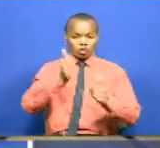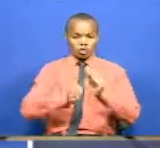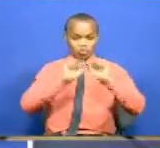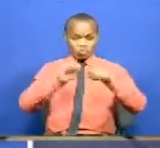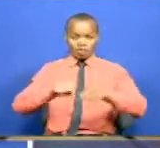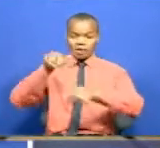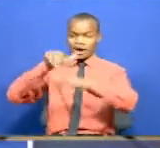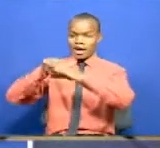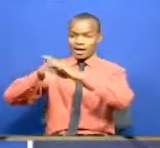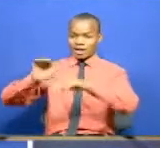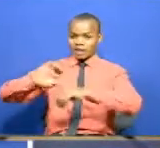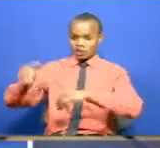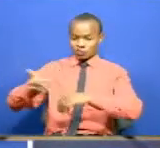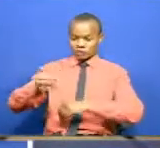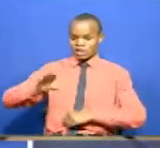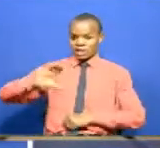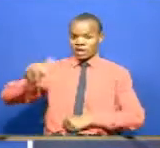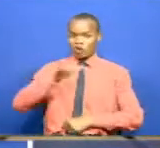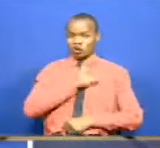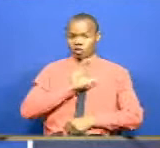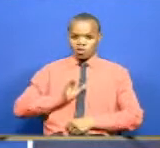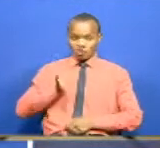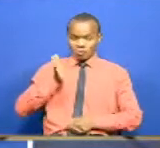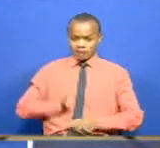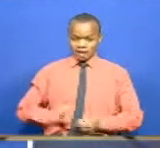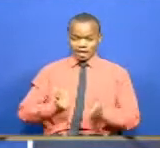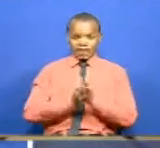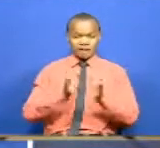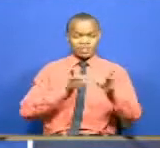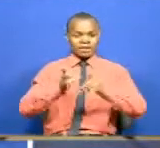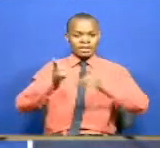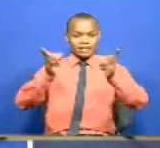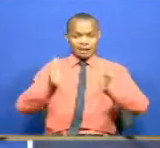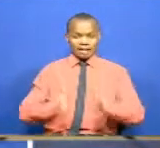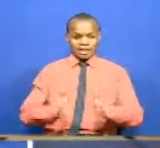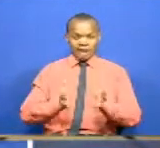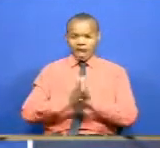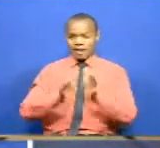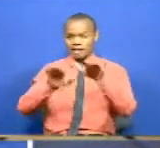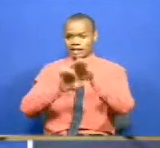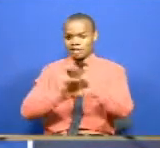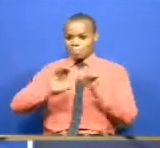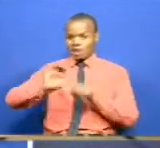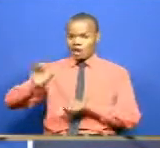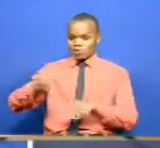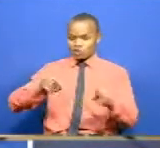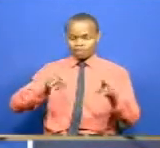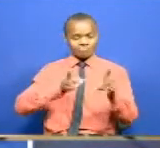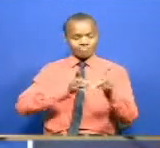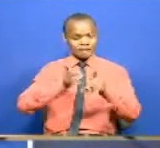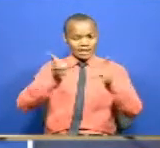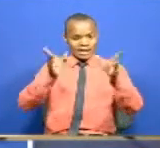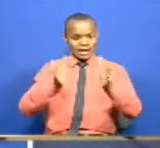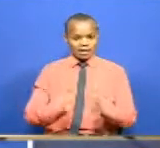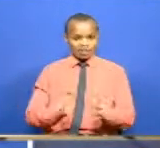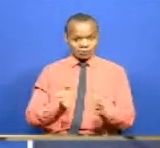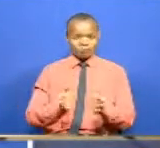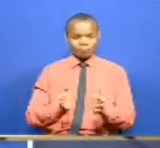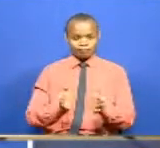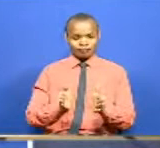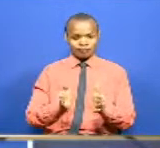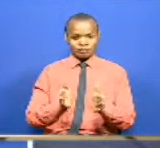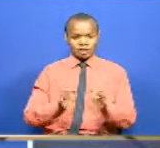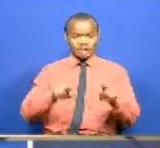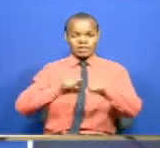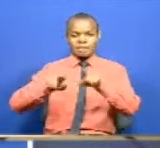the county commissioner and the county director of education, and the sub-counties for our sub-county director and the